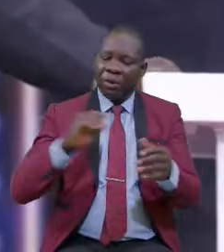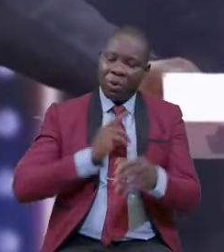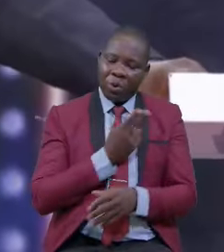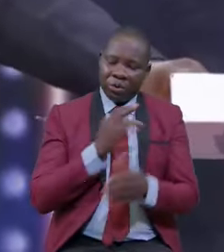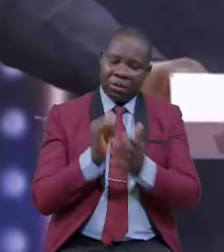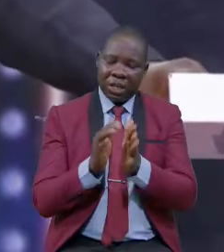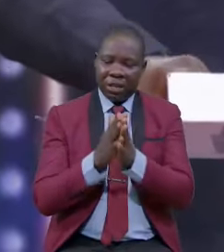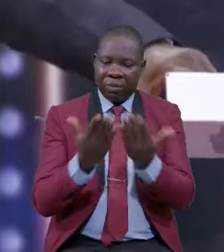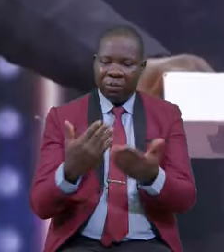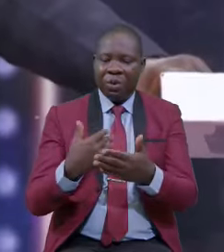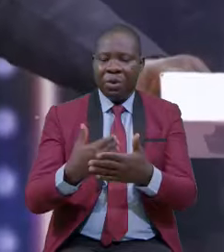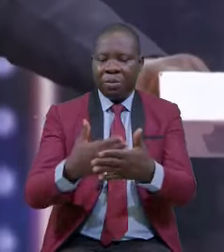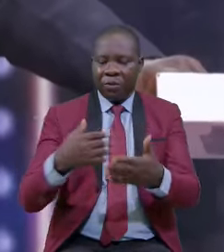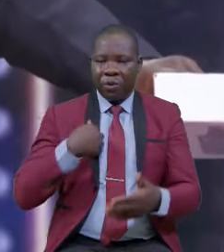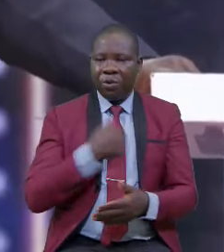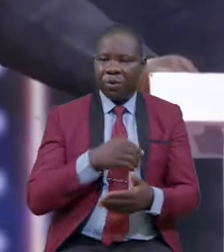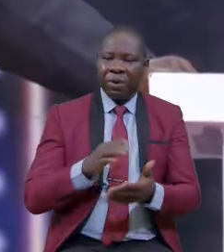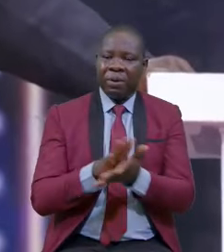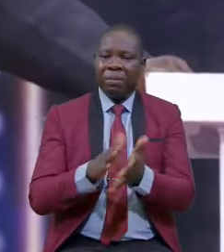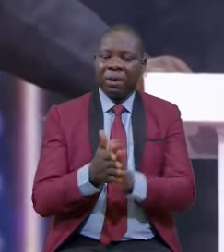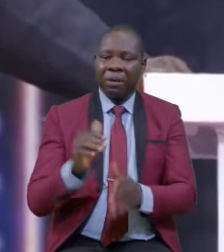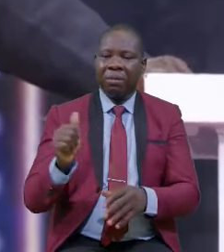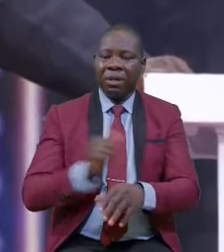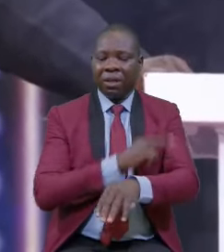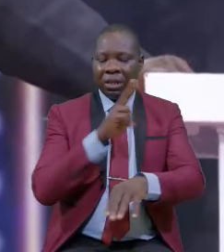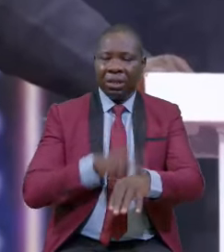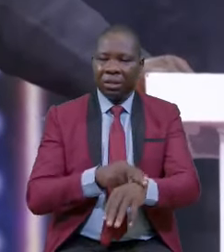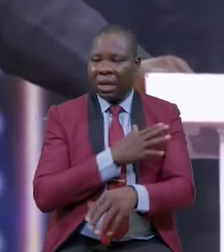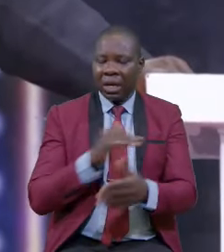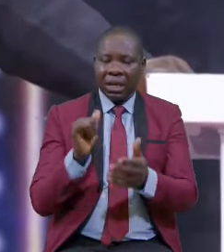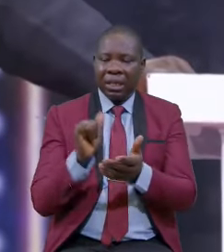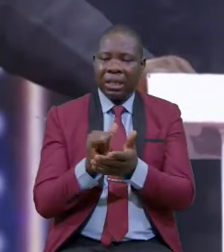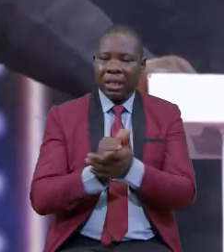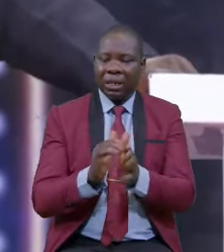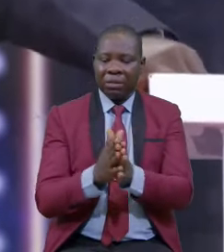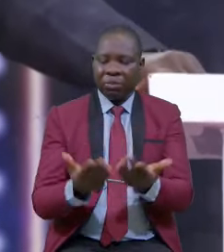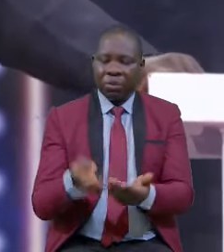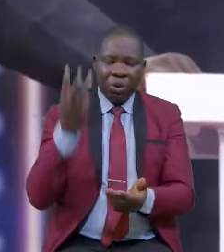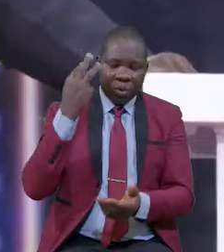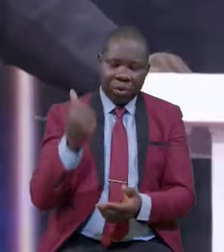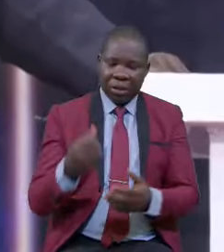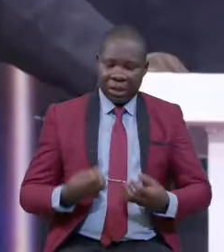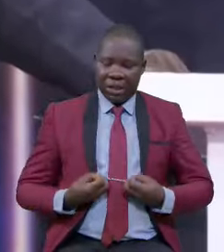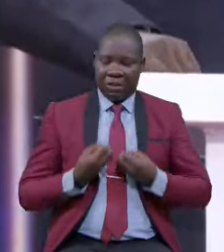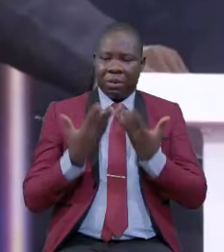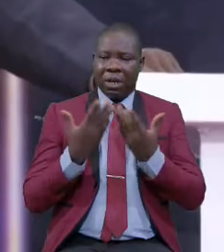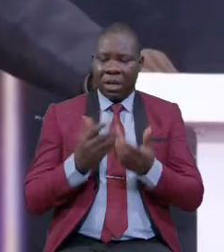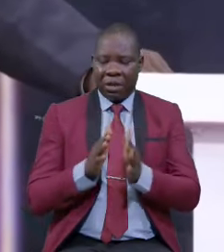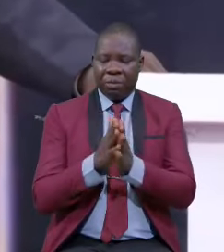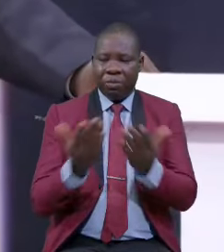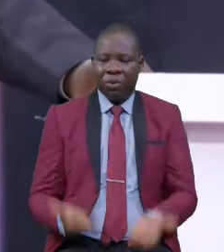the inspired book, lifting up. At least we can tell it lifted up